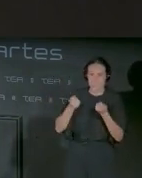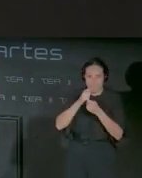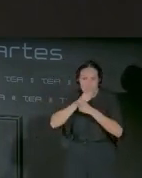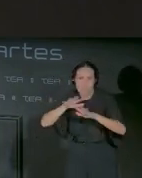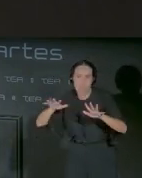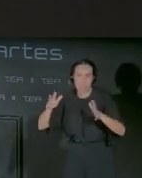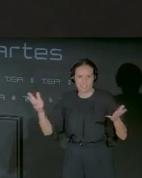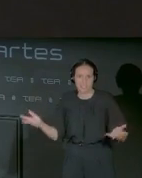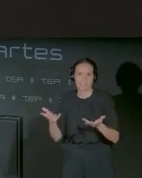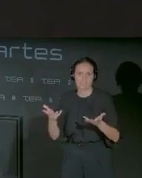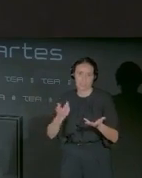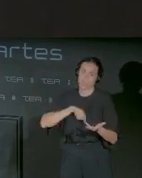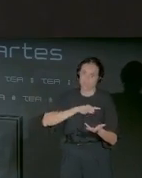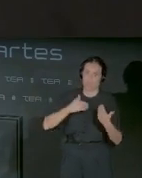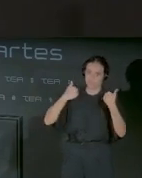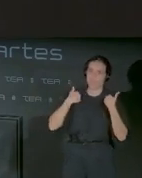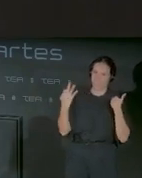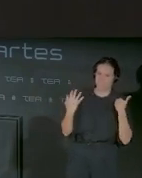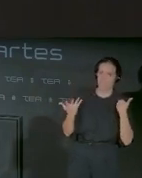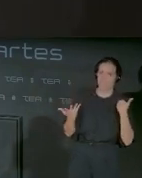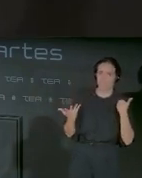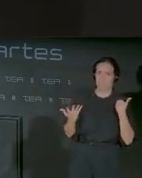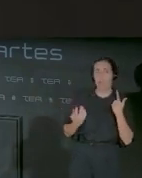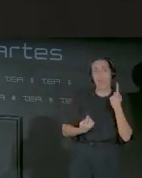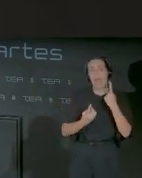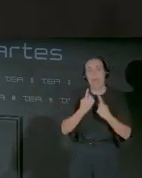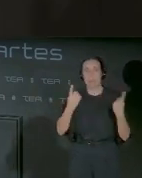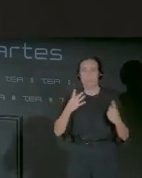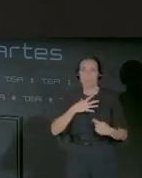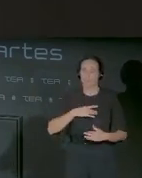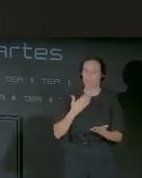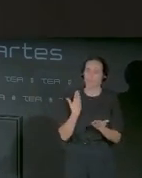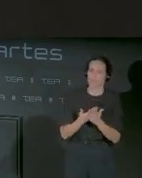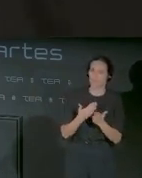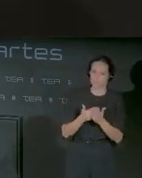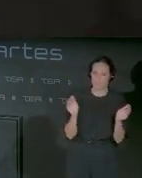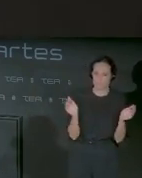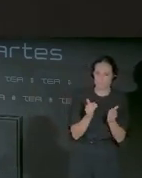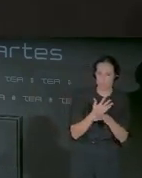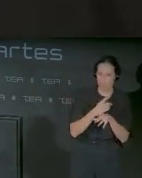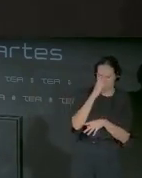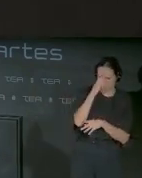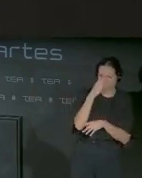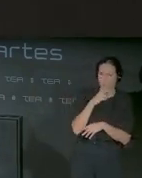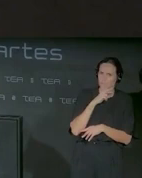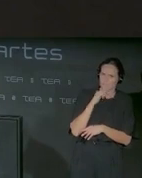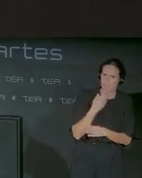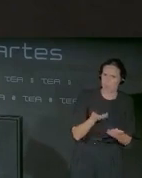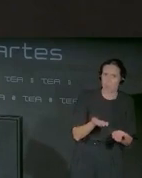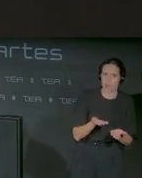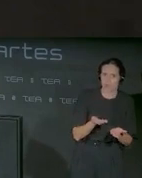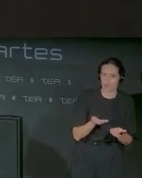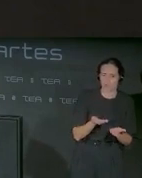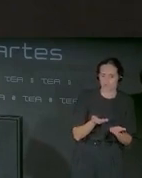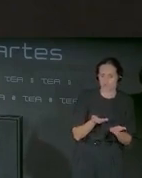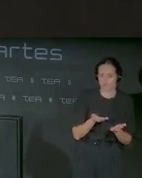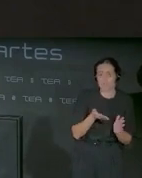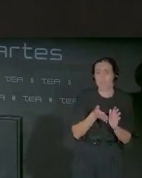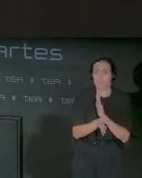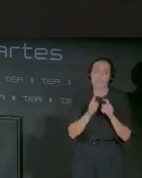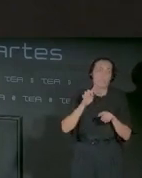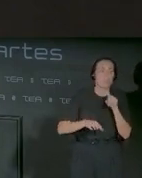can demonstrate that they have value by creating a vertical slice, just one level of a game, and showing them, hey, this is great potential, it's an artistic